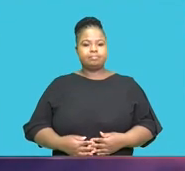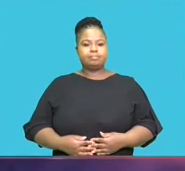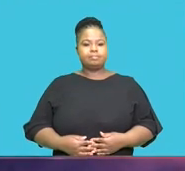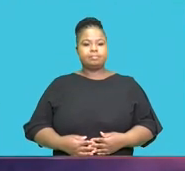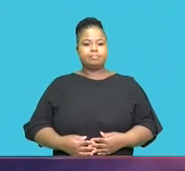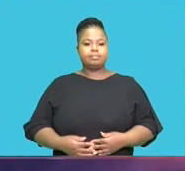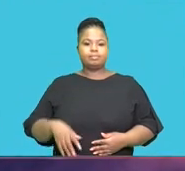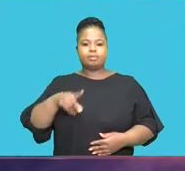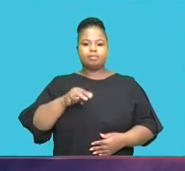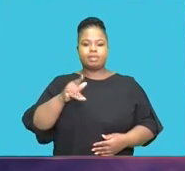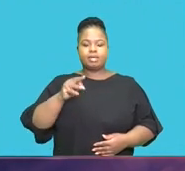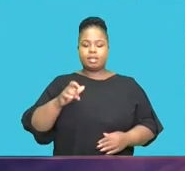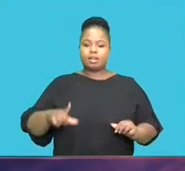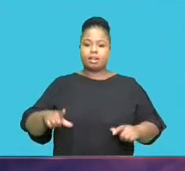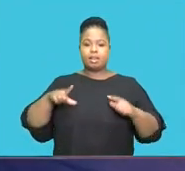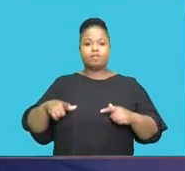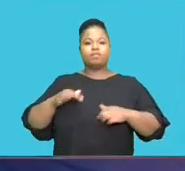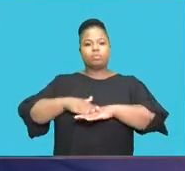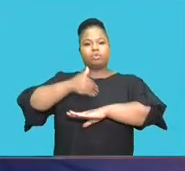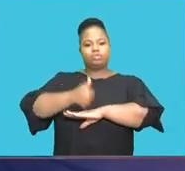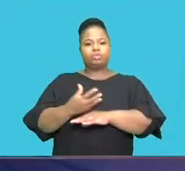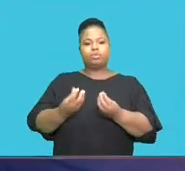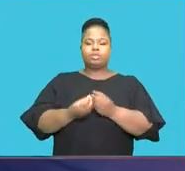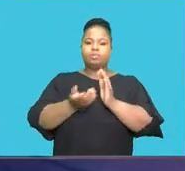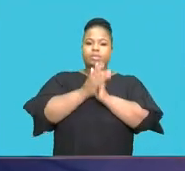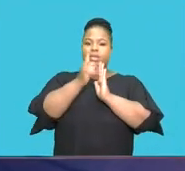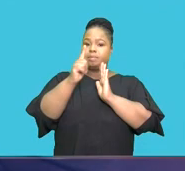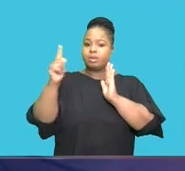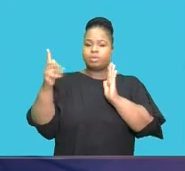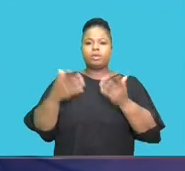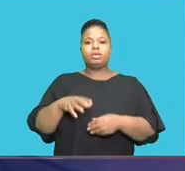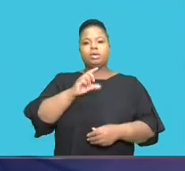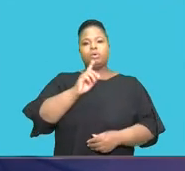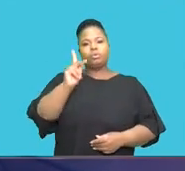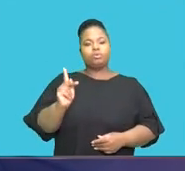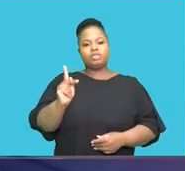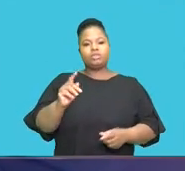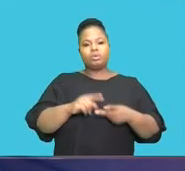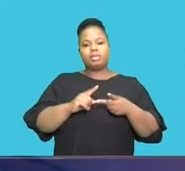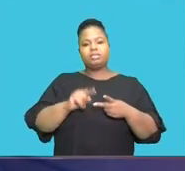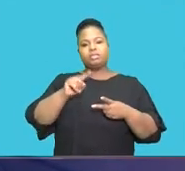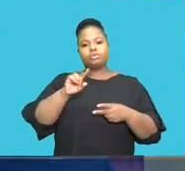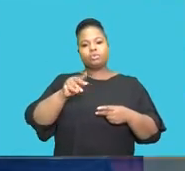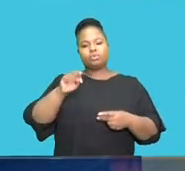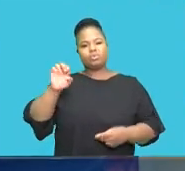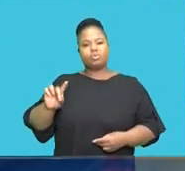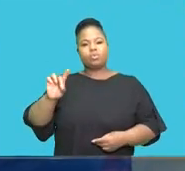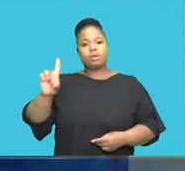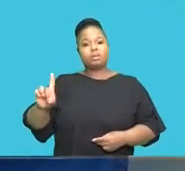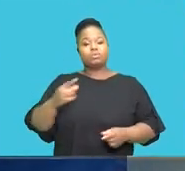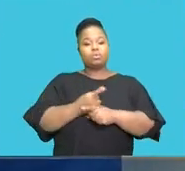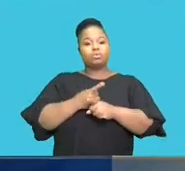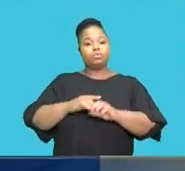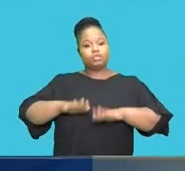Mokgatlo wa Pelican Light Foundation e tshebedisano mmoho le library ya motsaneng wa Diepkloof Zone 1 o phethile tema ya tshehetso thutong